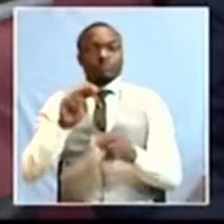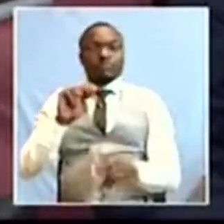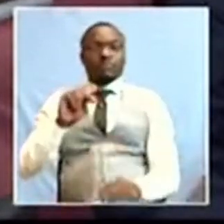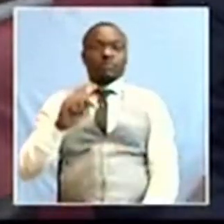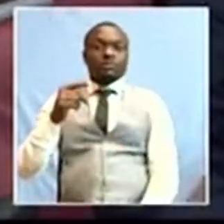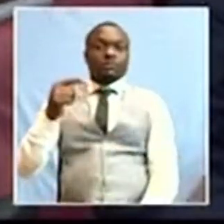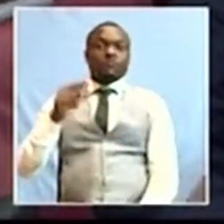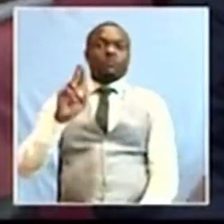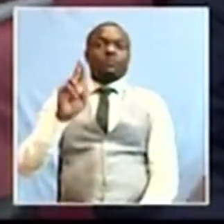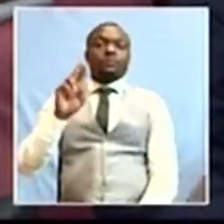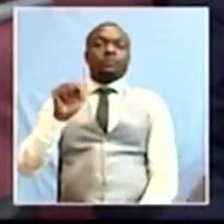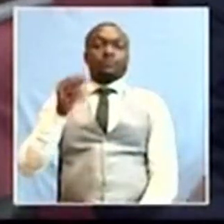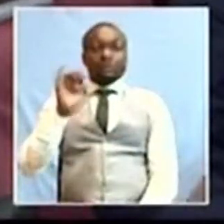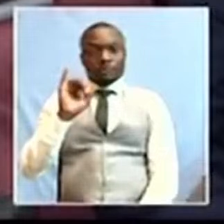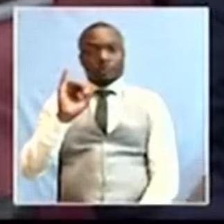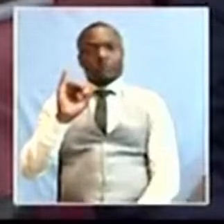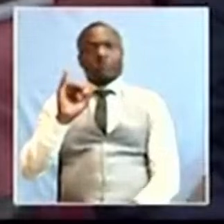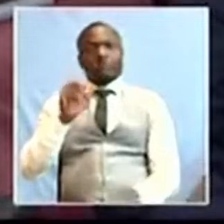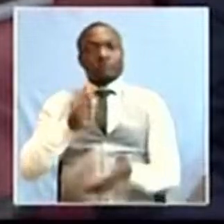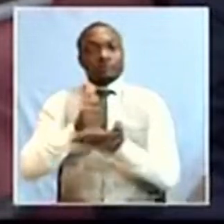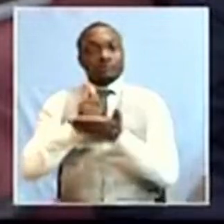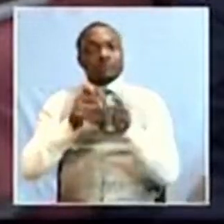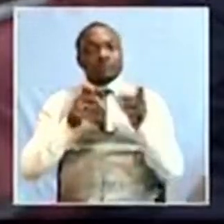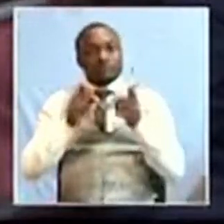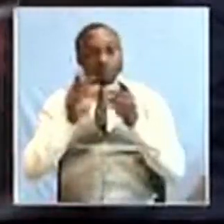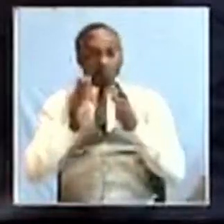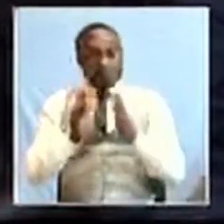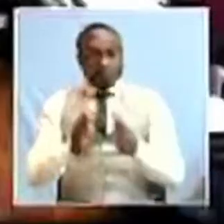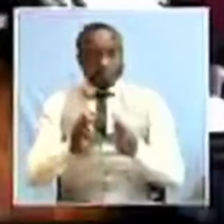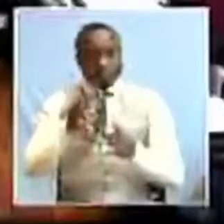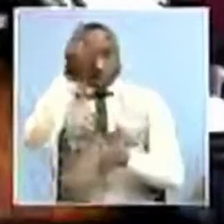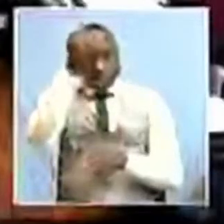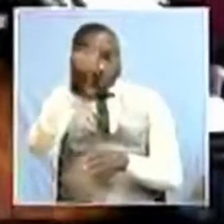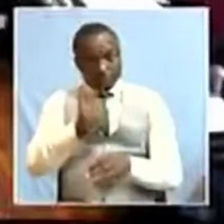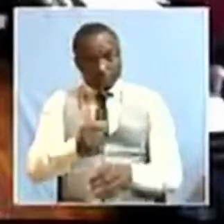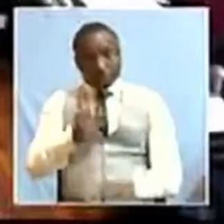I'm the Assistant Director, Southern Province.